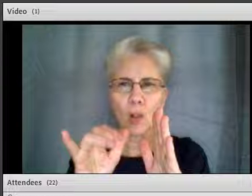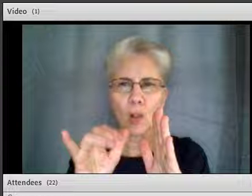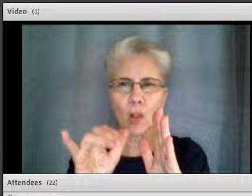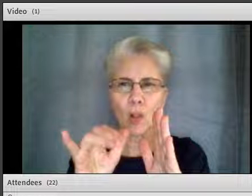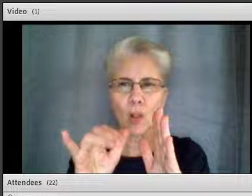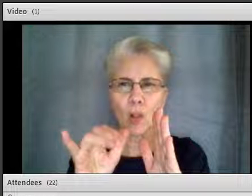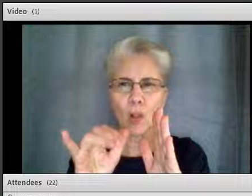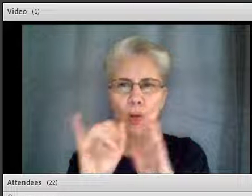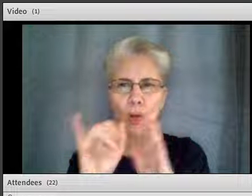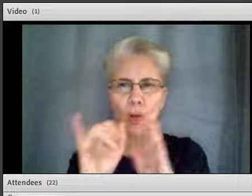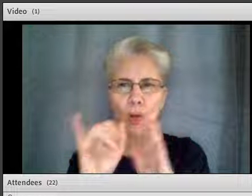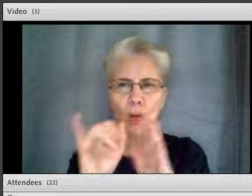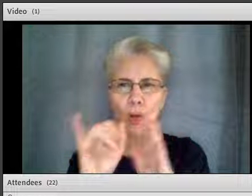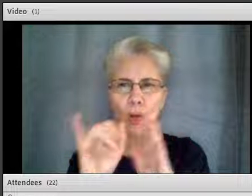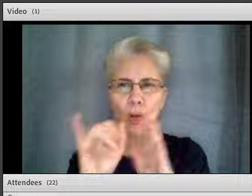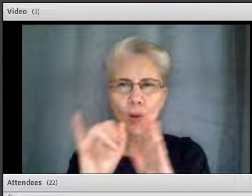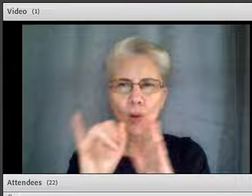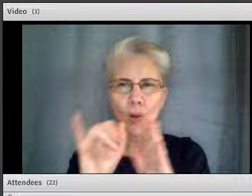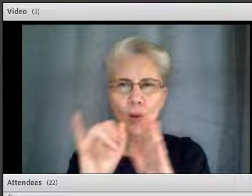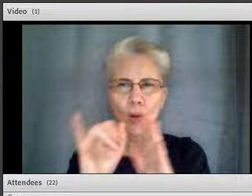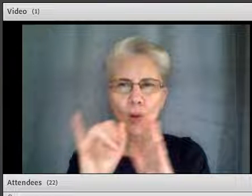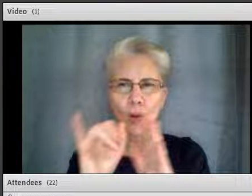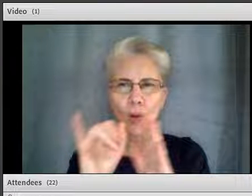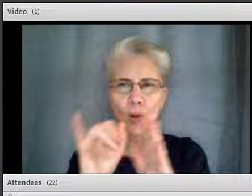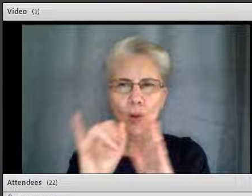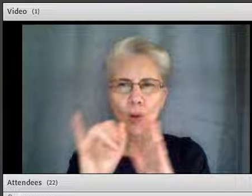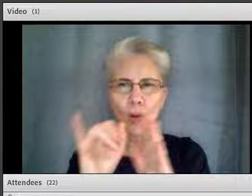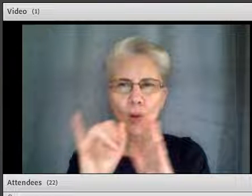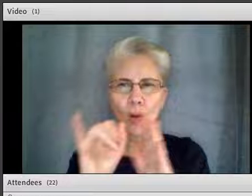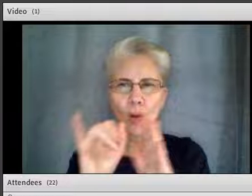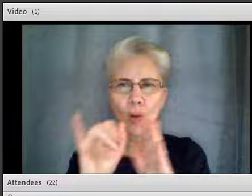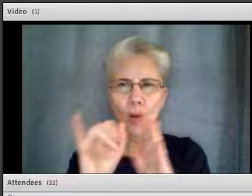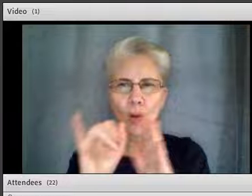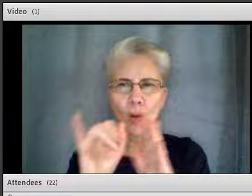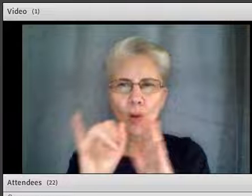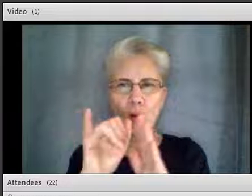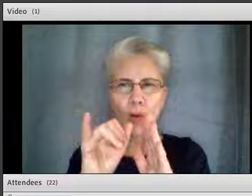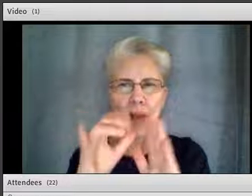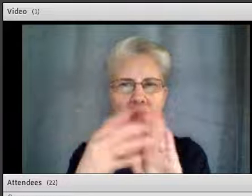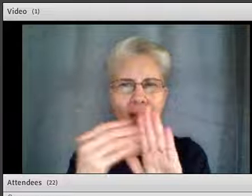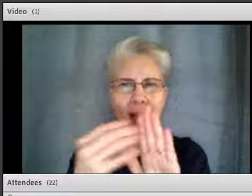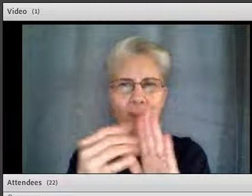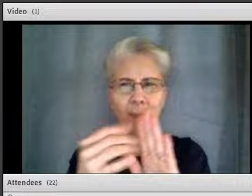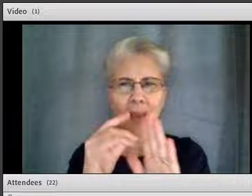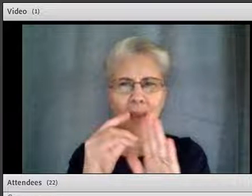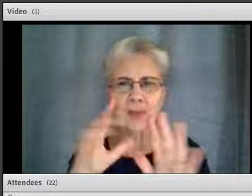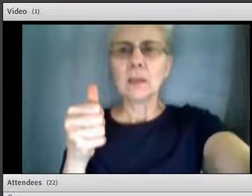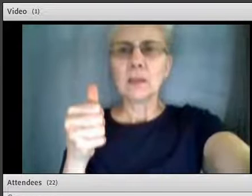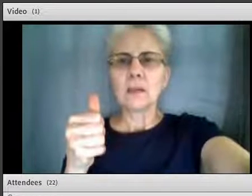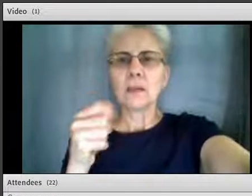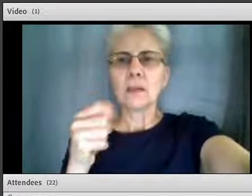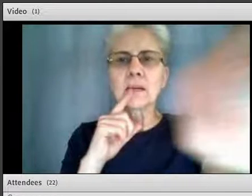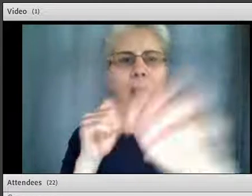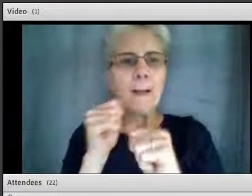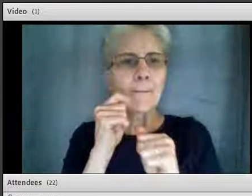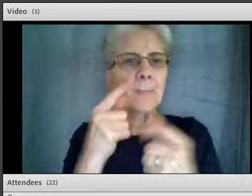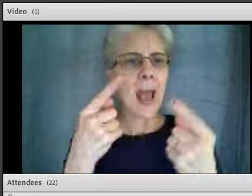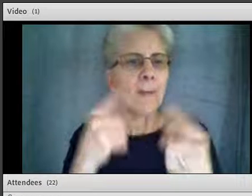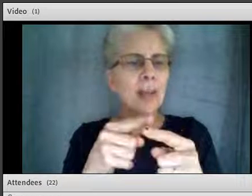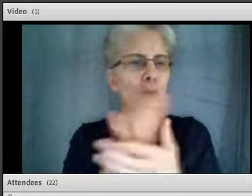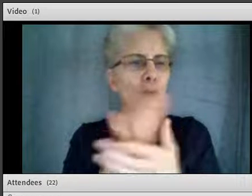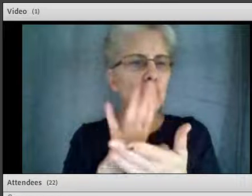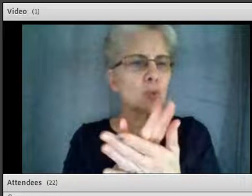And it could be things that happen on loads, on scrolls. People want more than just a basic website. They want a little bit